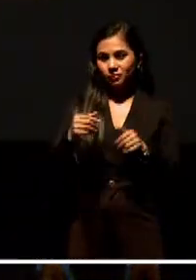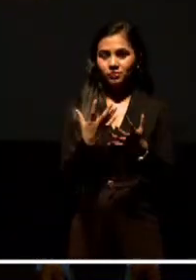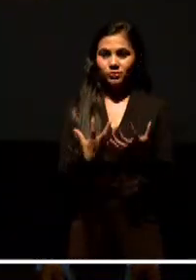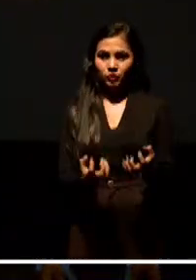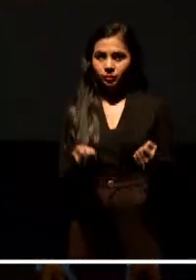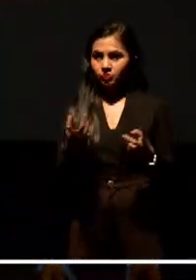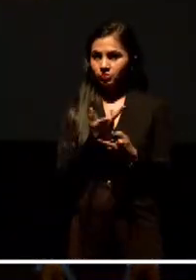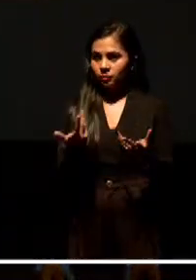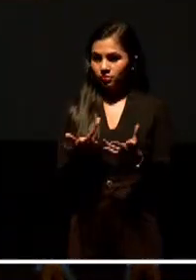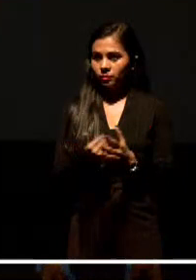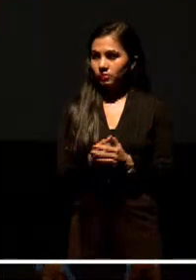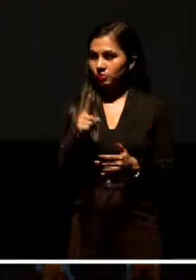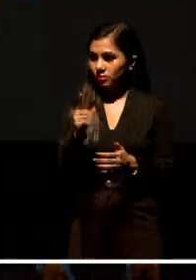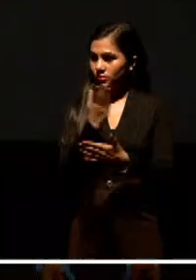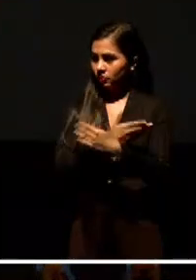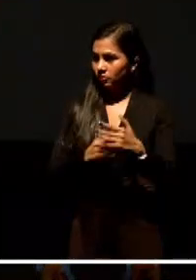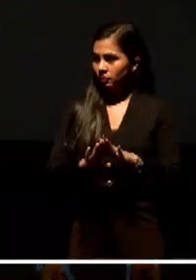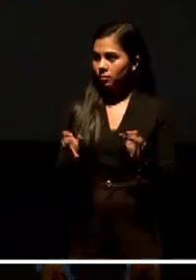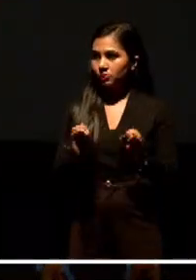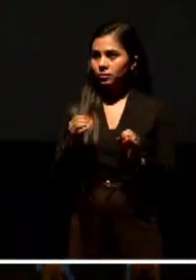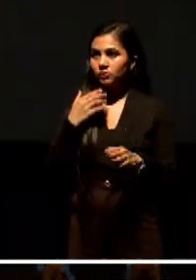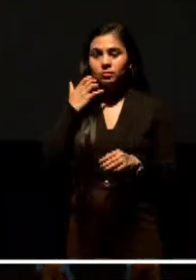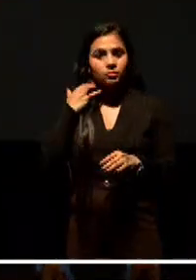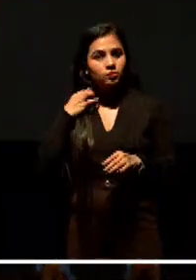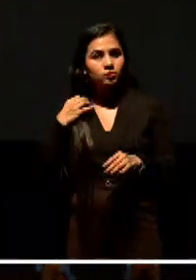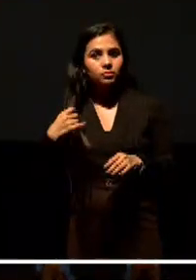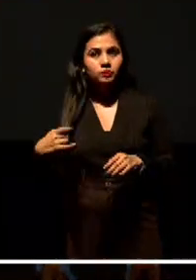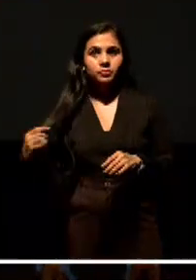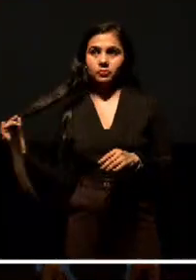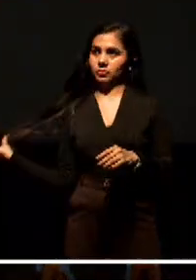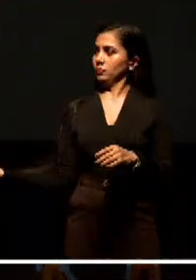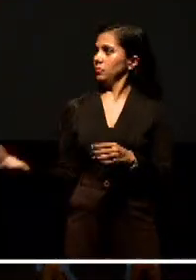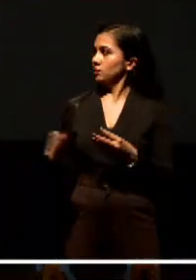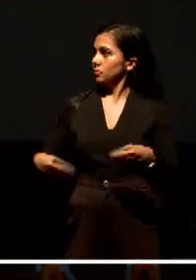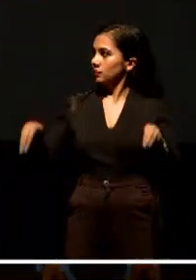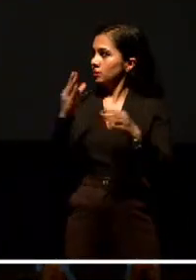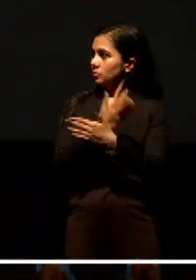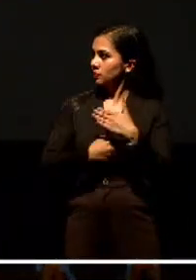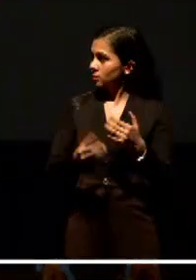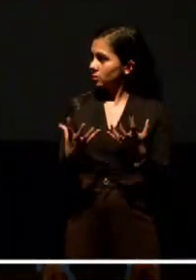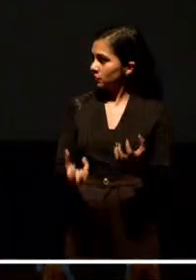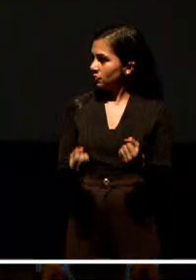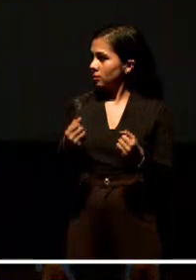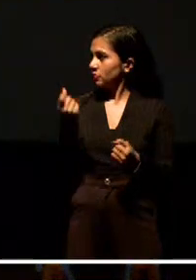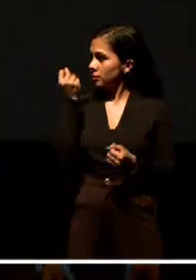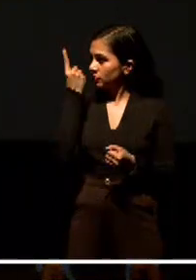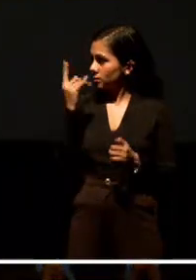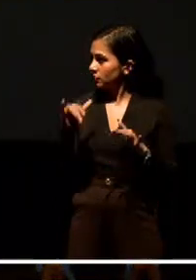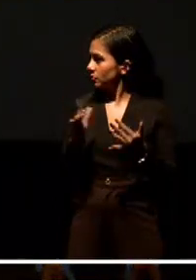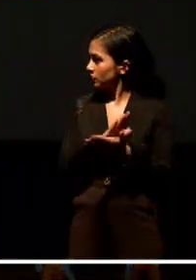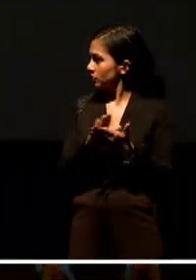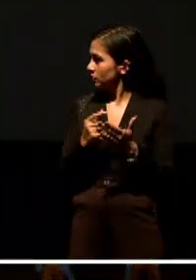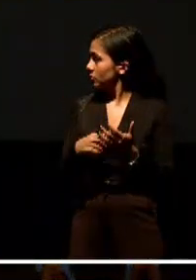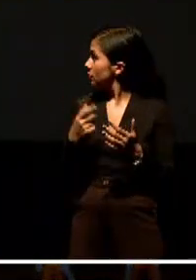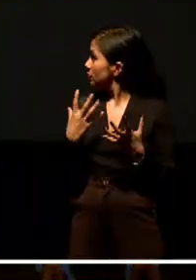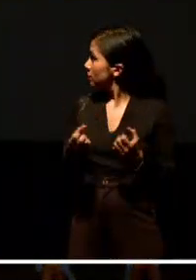with not only one disability but a lot of different disabilities. So we're really trying to understand that very hard question from